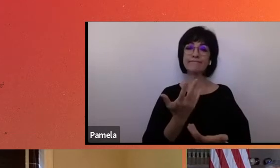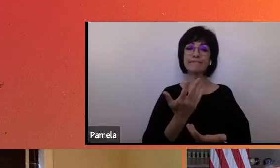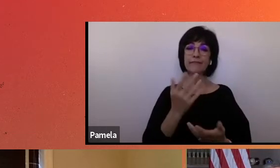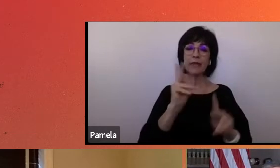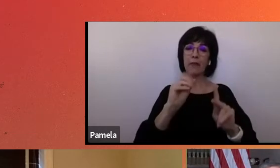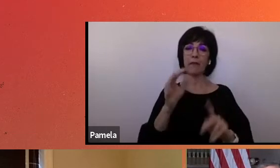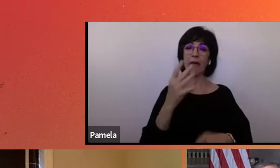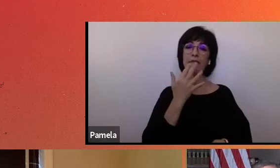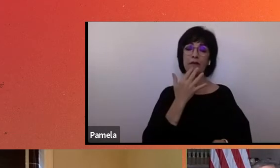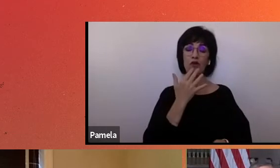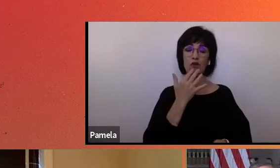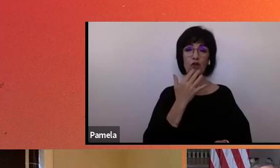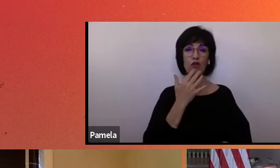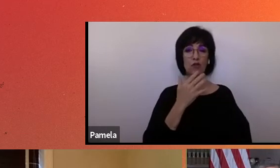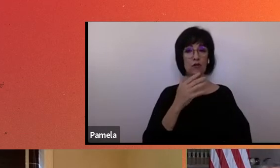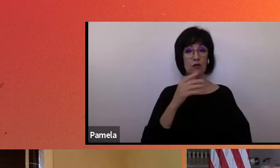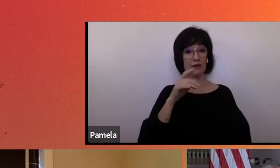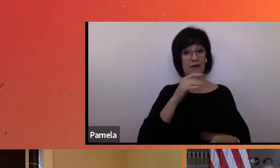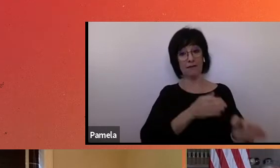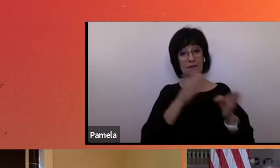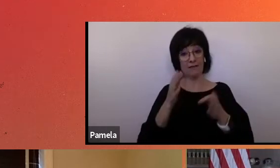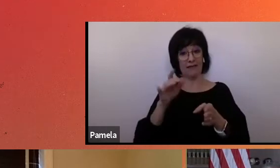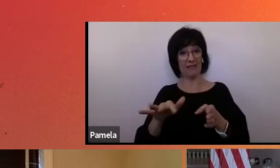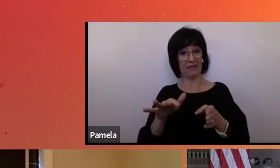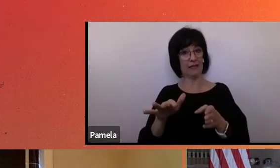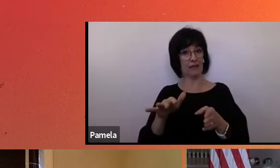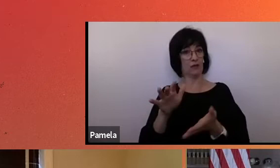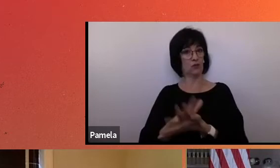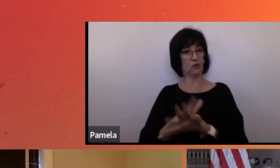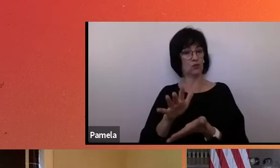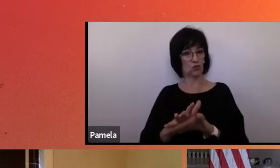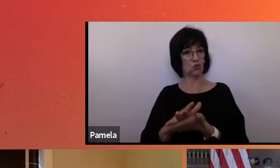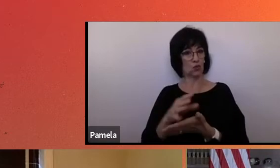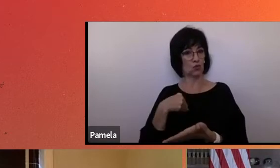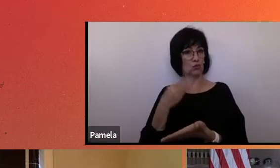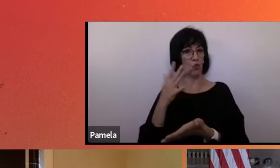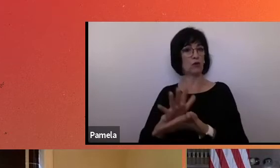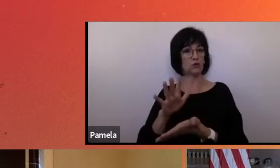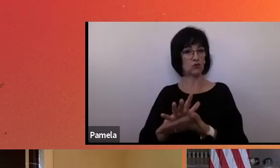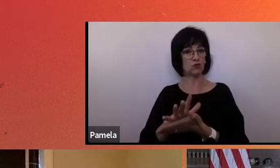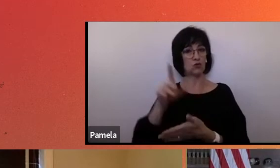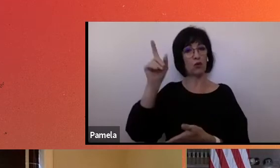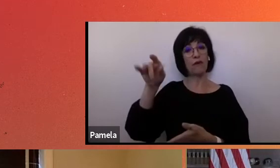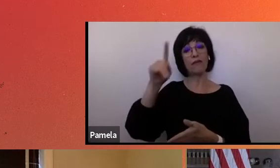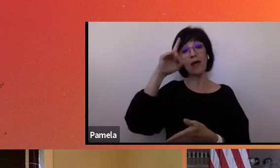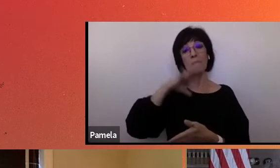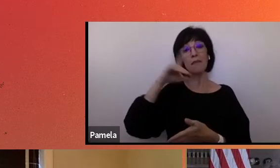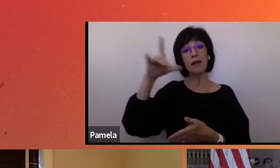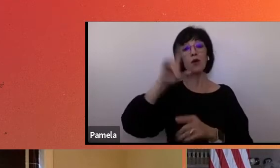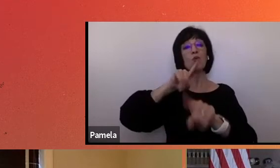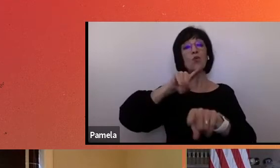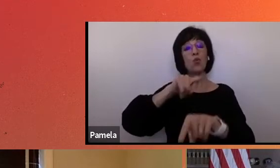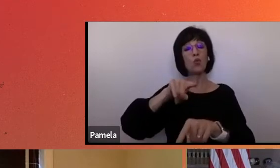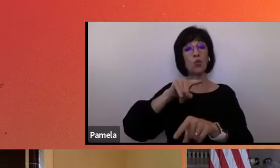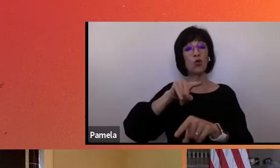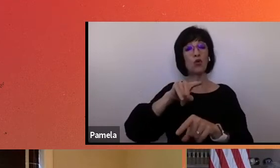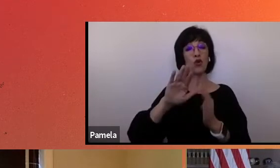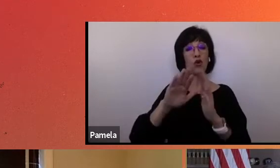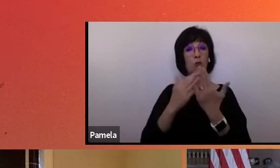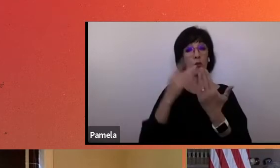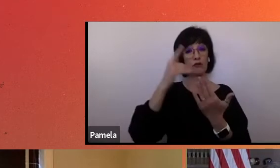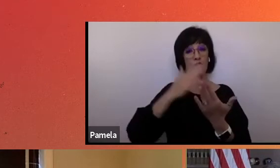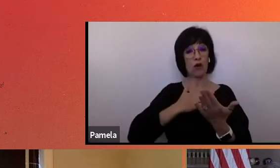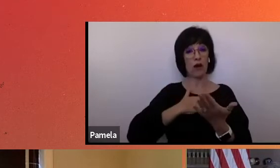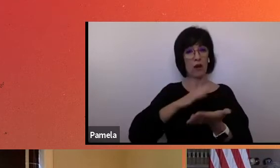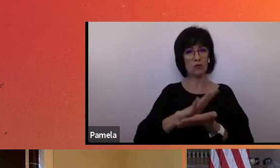District. And I remember the principal of our school, Mr. Waters, actually had ordered some books for our school. And when they didn't